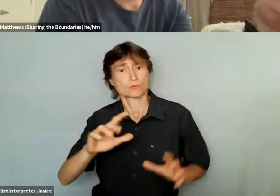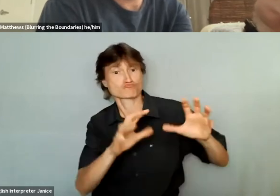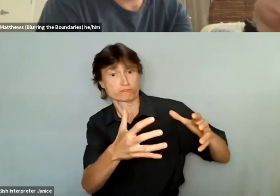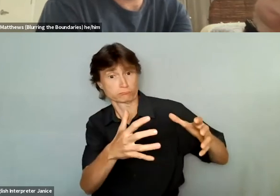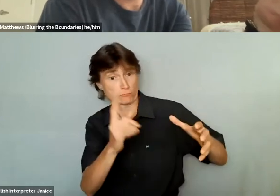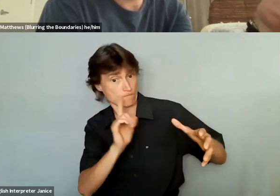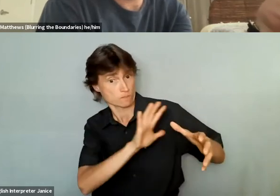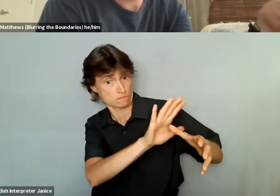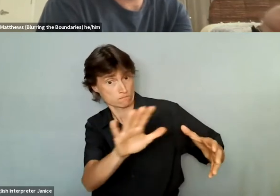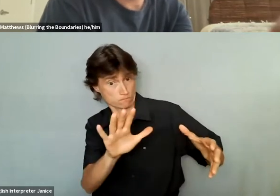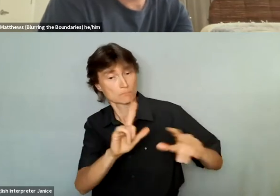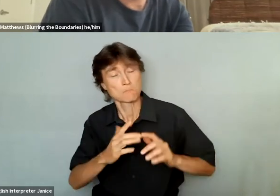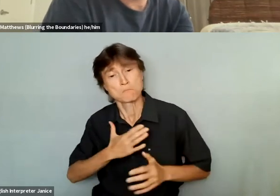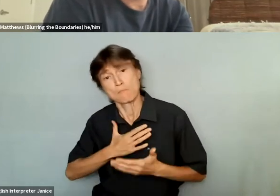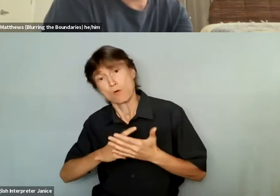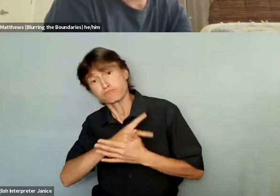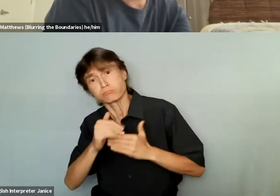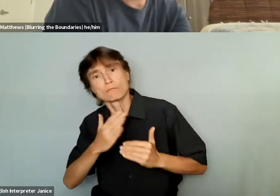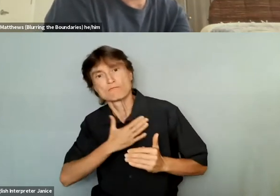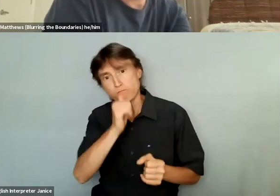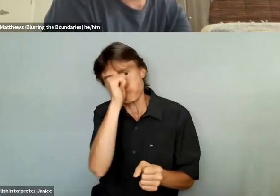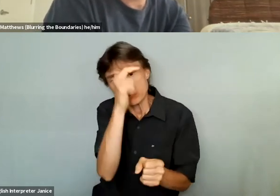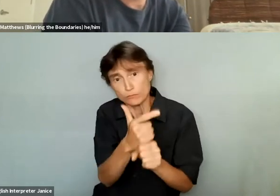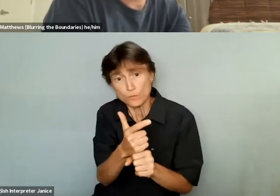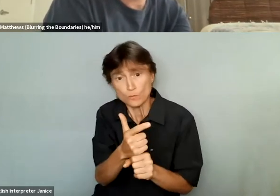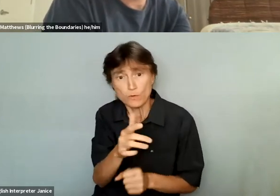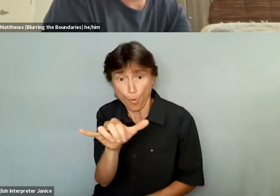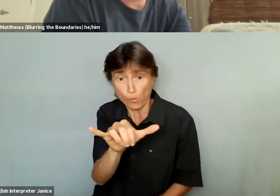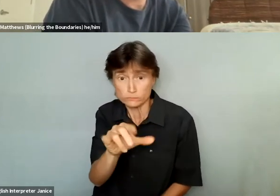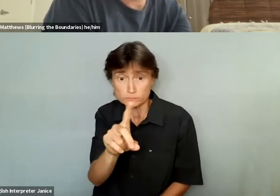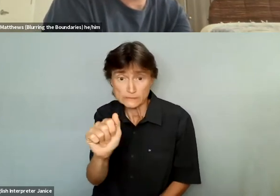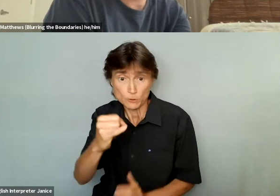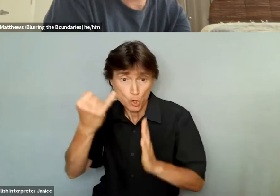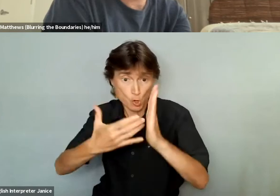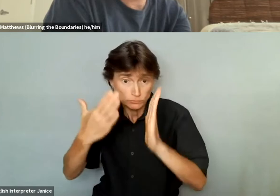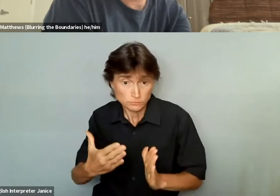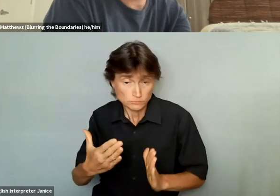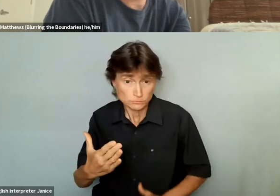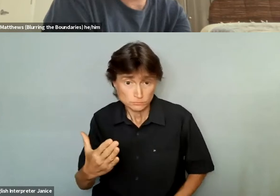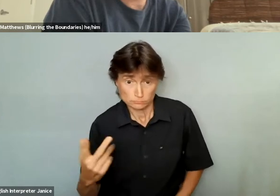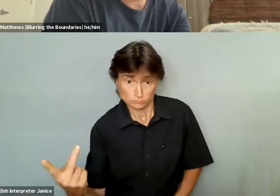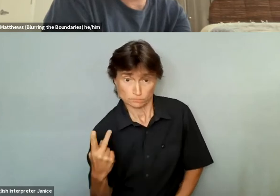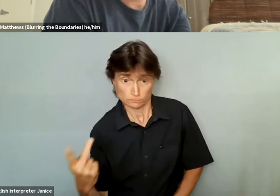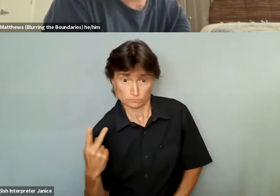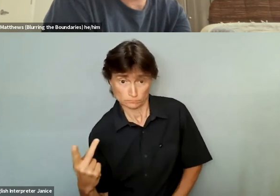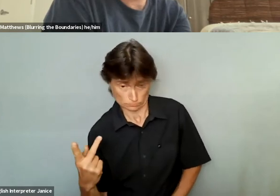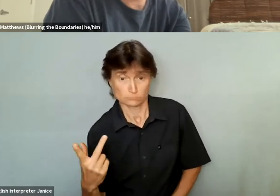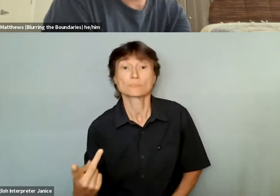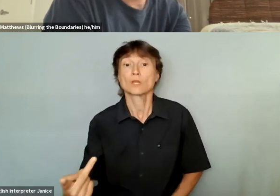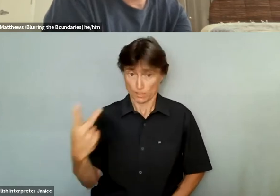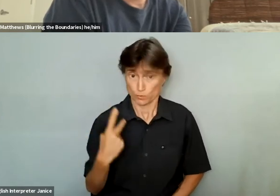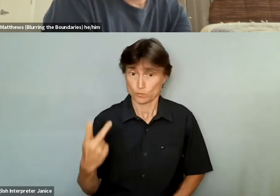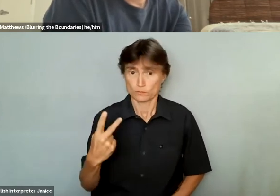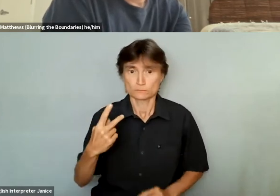basically my brother and I, we had to, my brother who's also a disabled artist, we were using